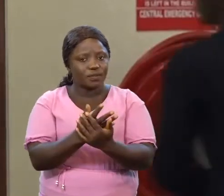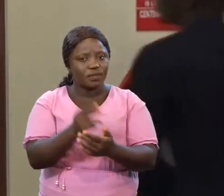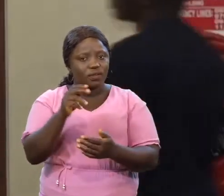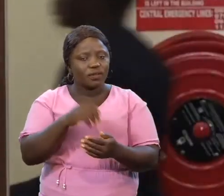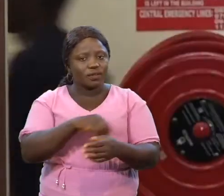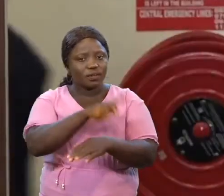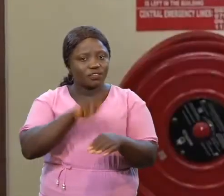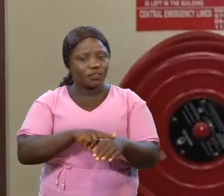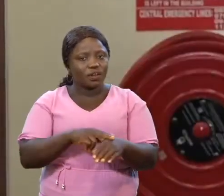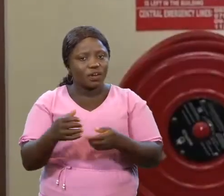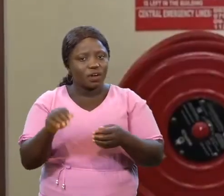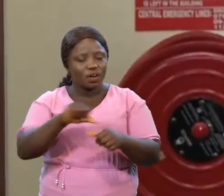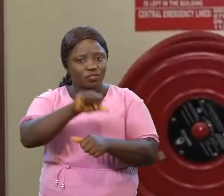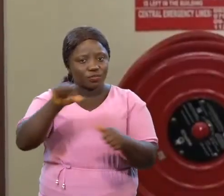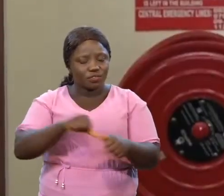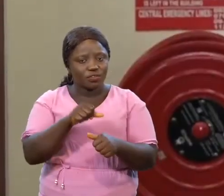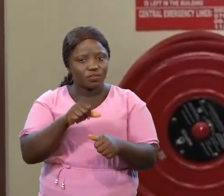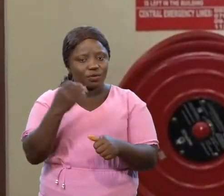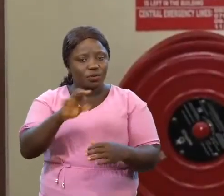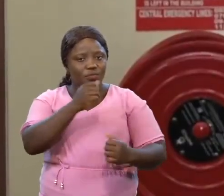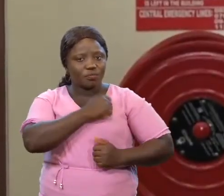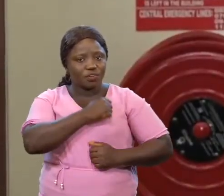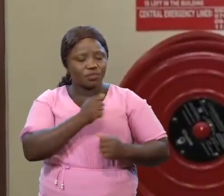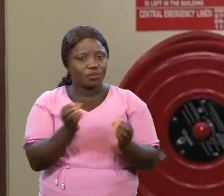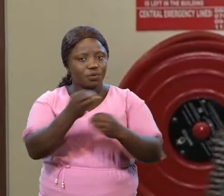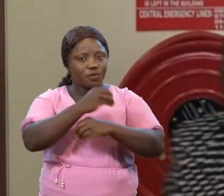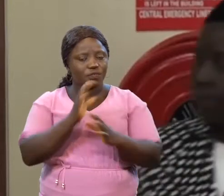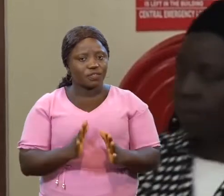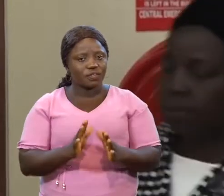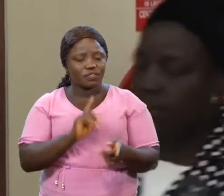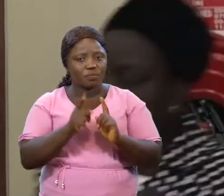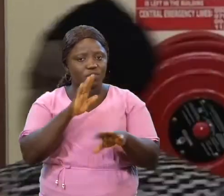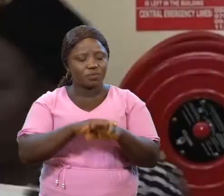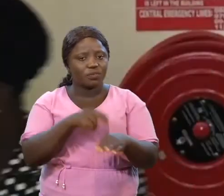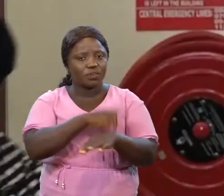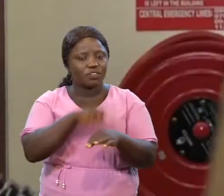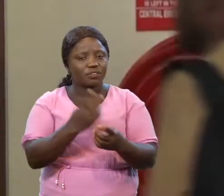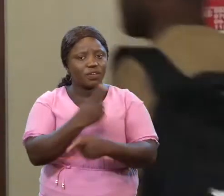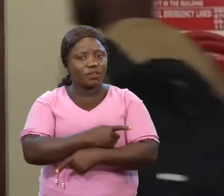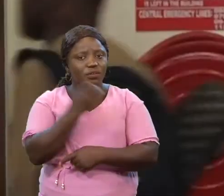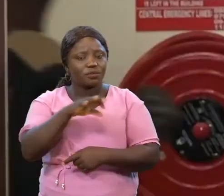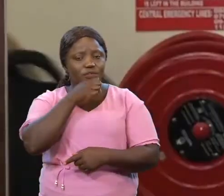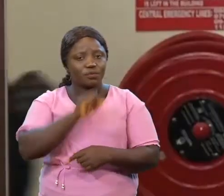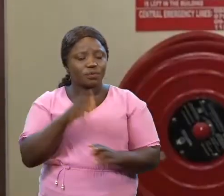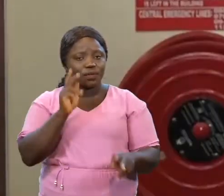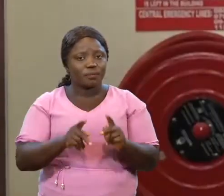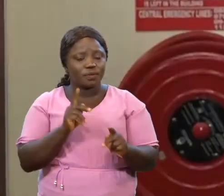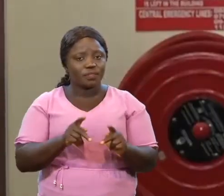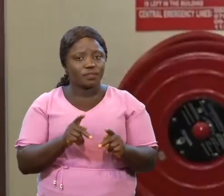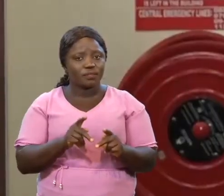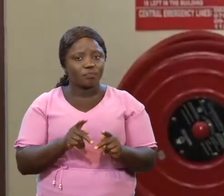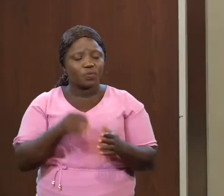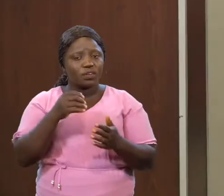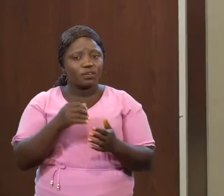Chairman, National Association of Retired Paramilitary Officers Moses Orupe, speaks about the National Day of Older